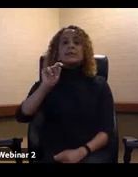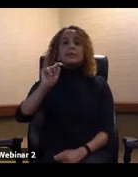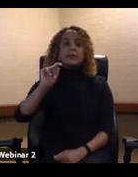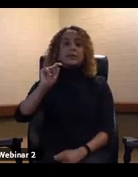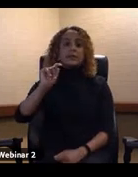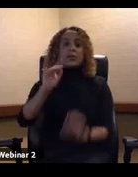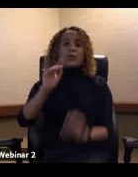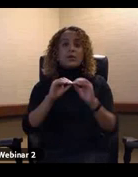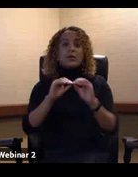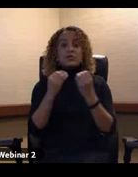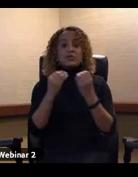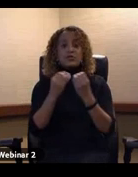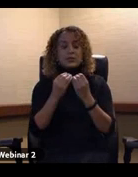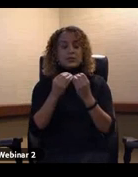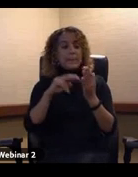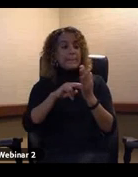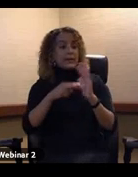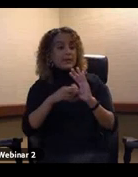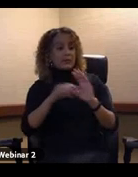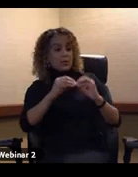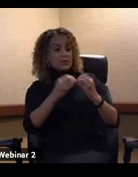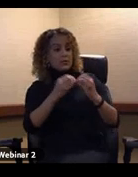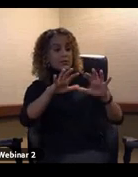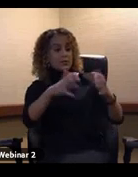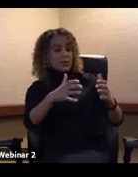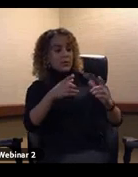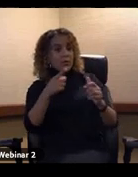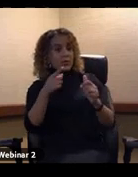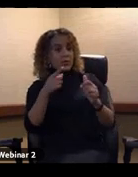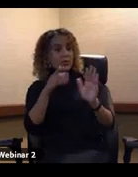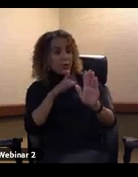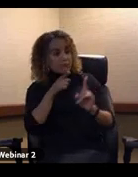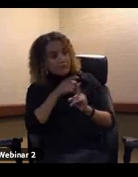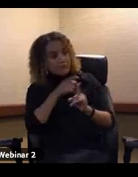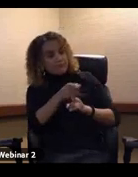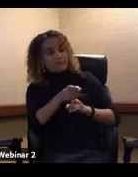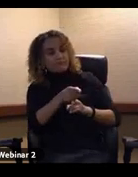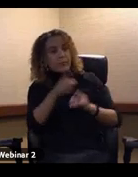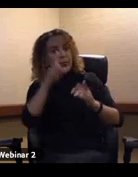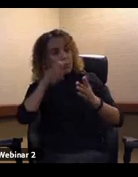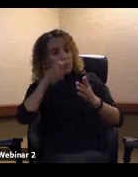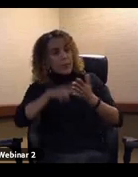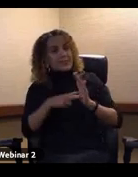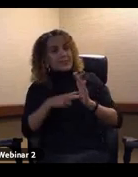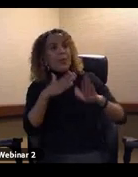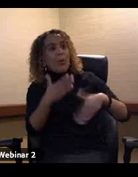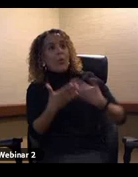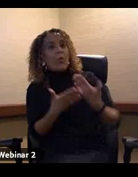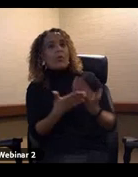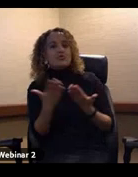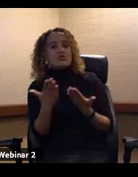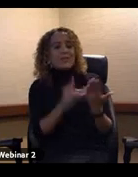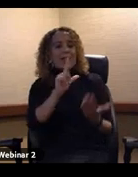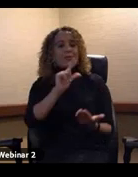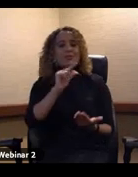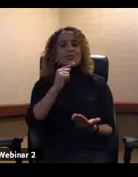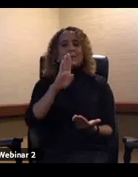LGBT organizations, meaning an organization for which the primary purpose of that organization as a whole is to